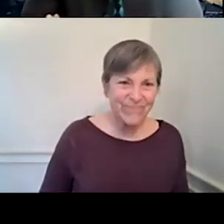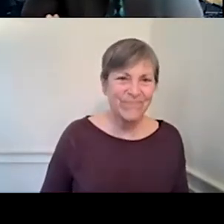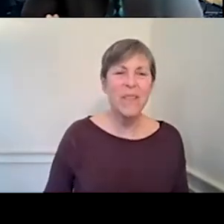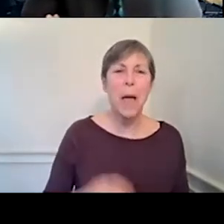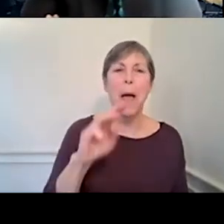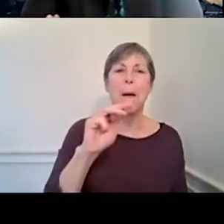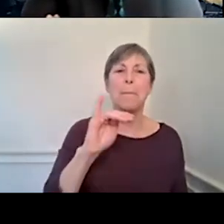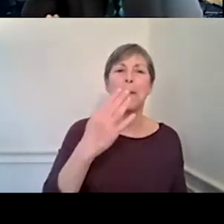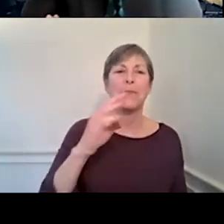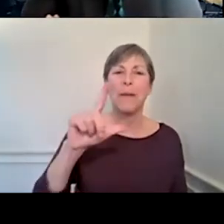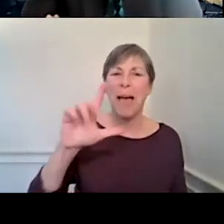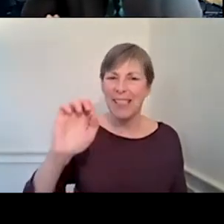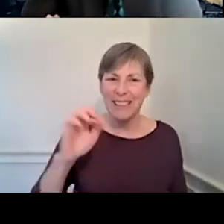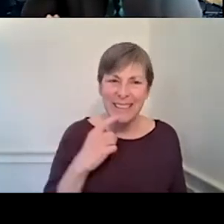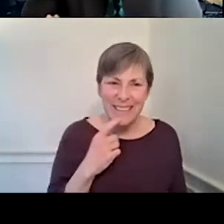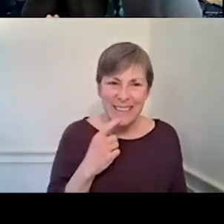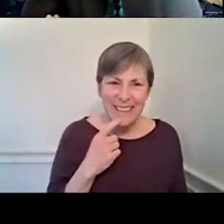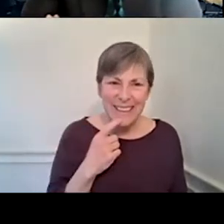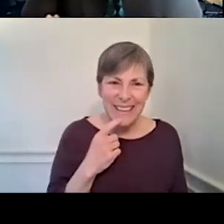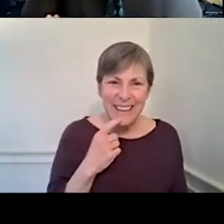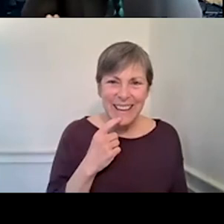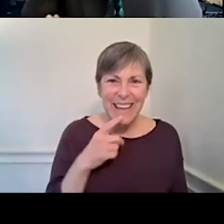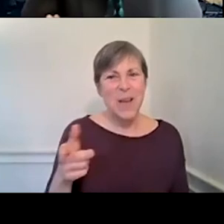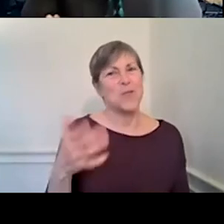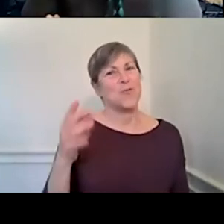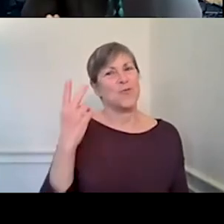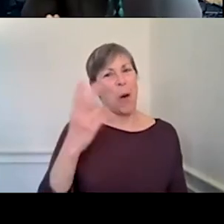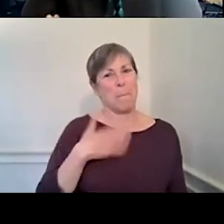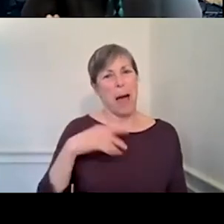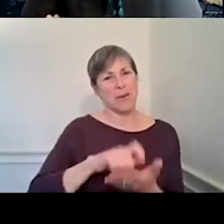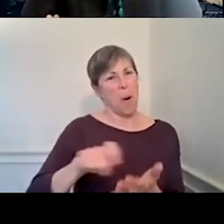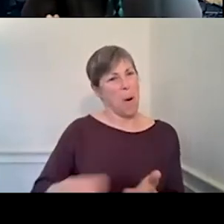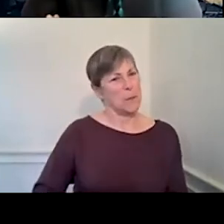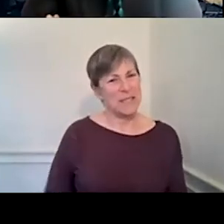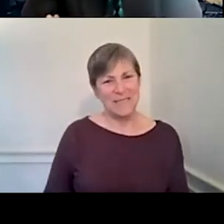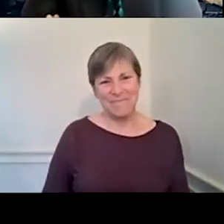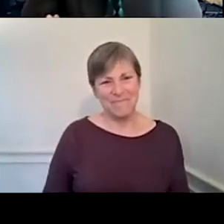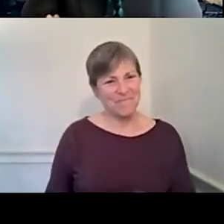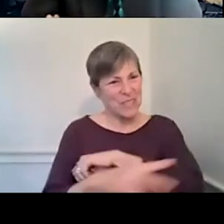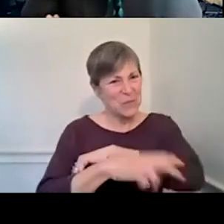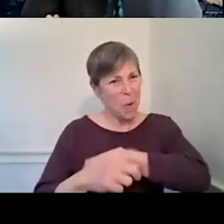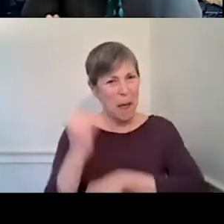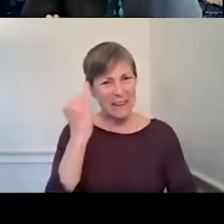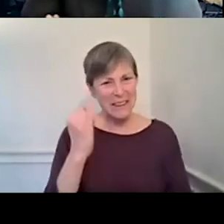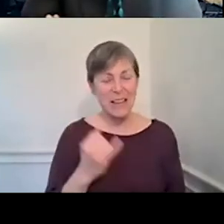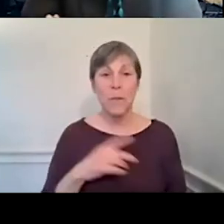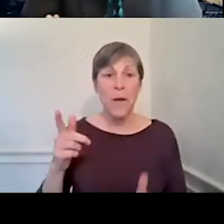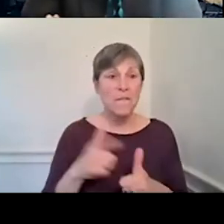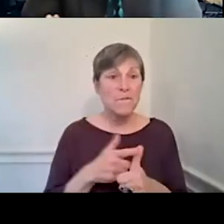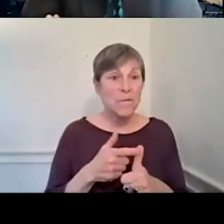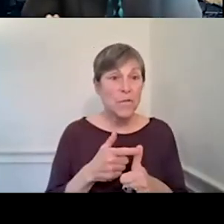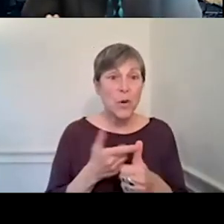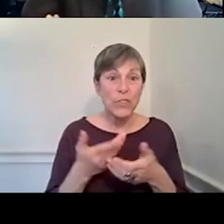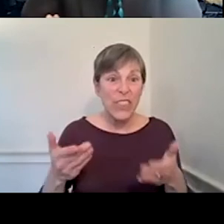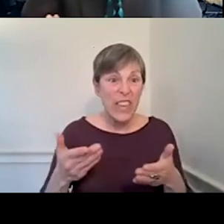Michelle, you must have seen my note. The first thing, did I ever doubt myself? And the answer to the question is